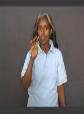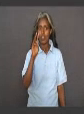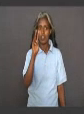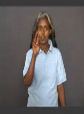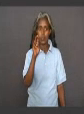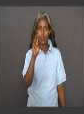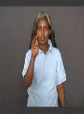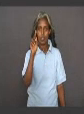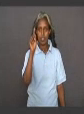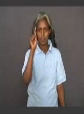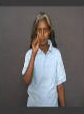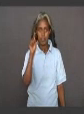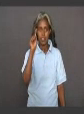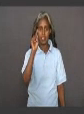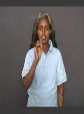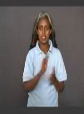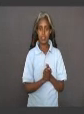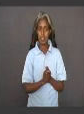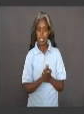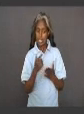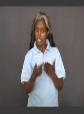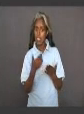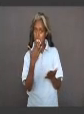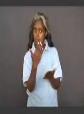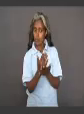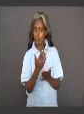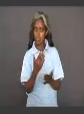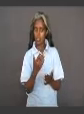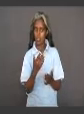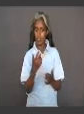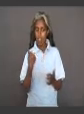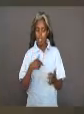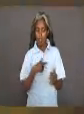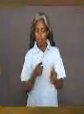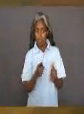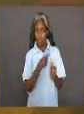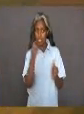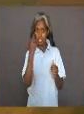420 degrees. Let us pause for our first activity.